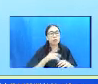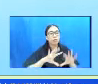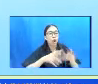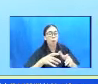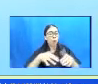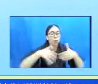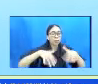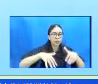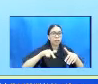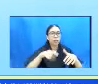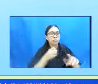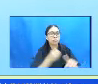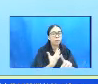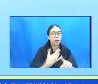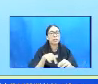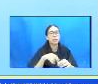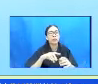very important forum for that as well.